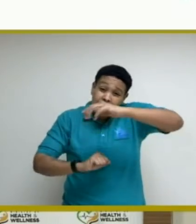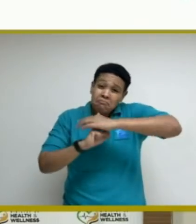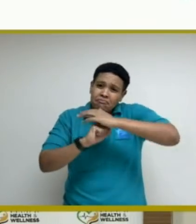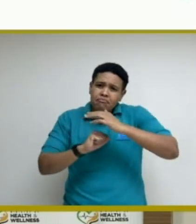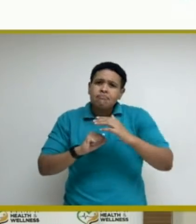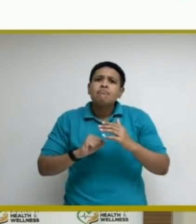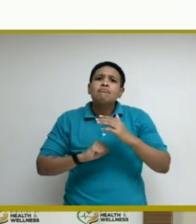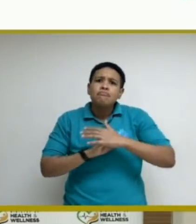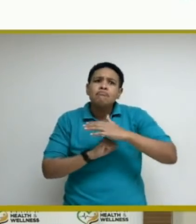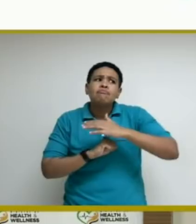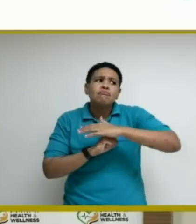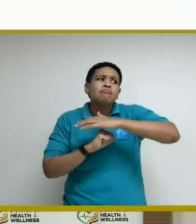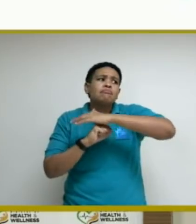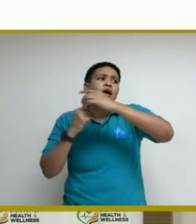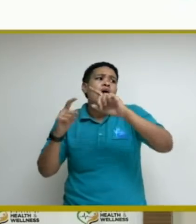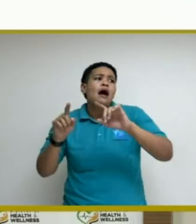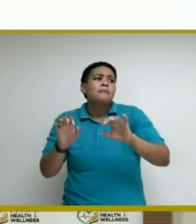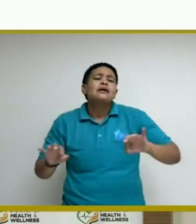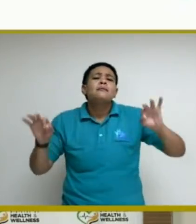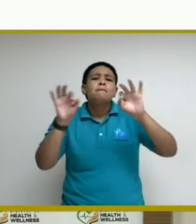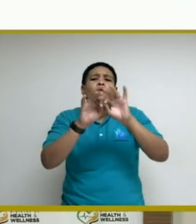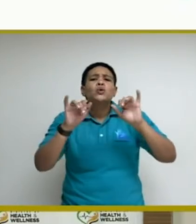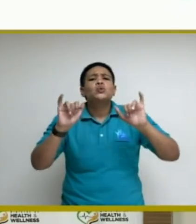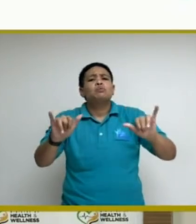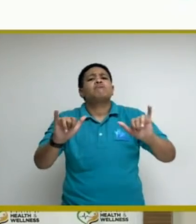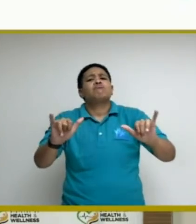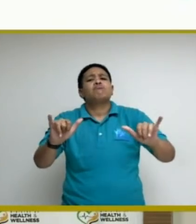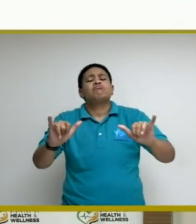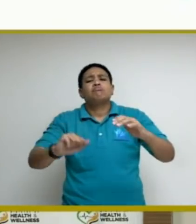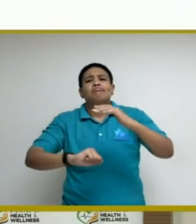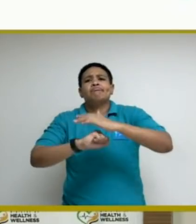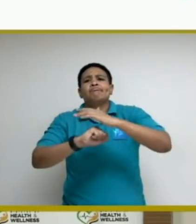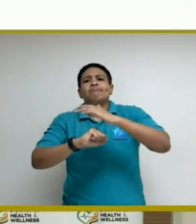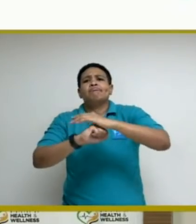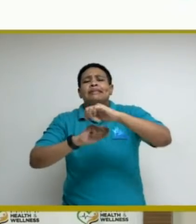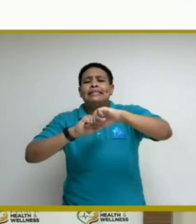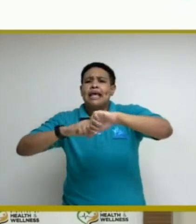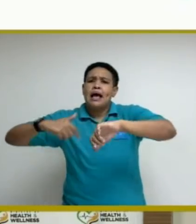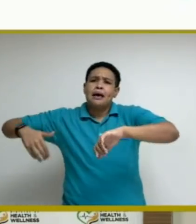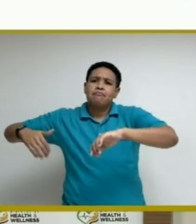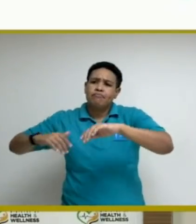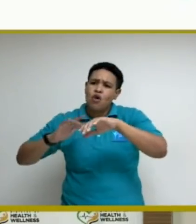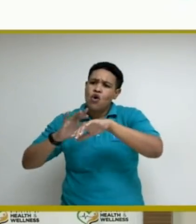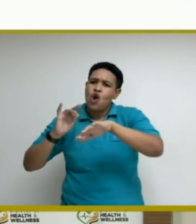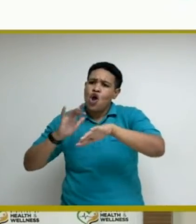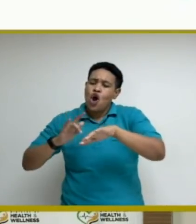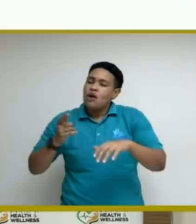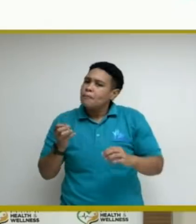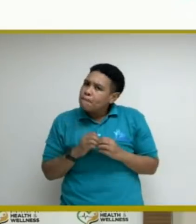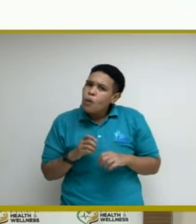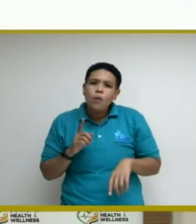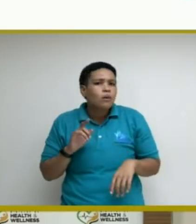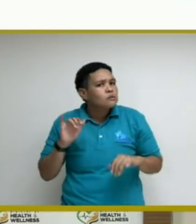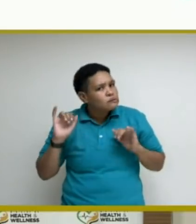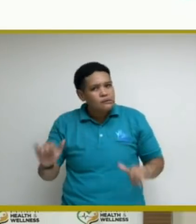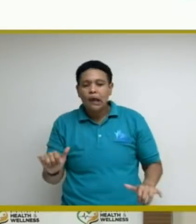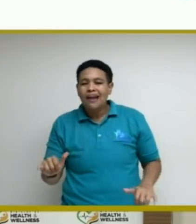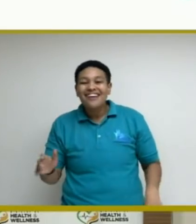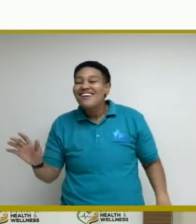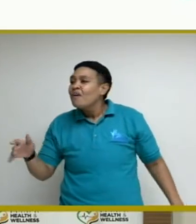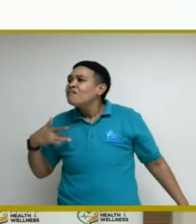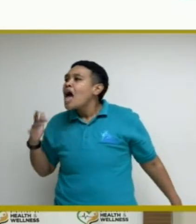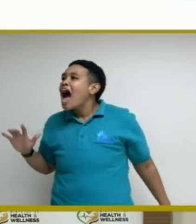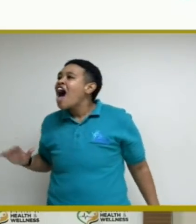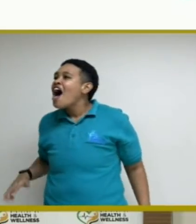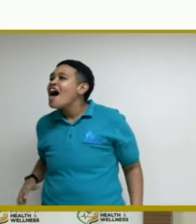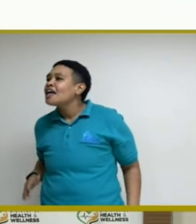It's important for us to maintain the curfews for a bit longer, while it is that we still are expecting